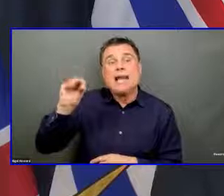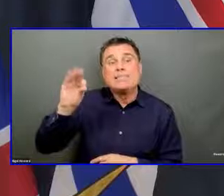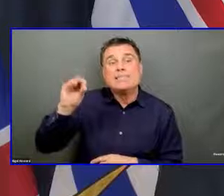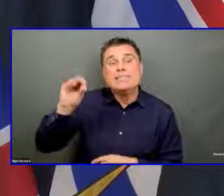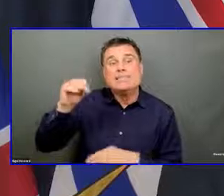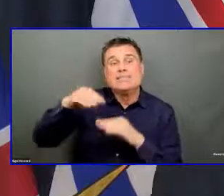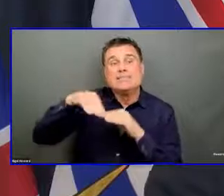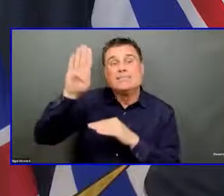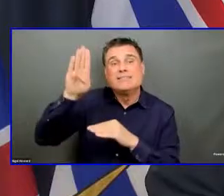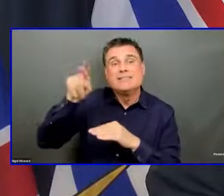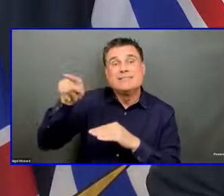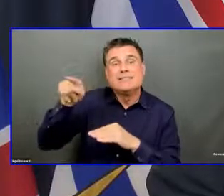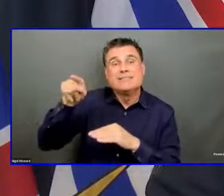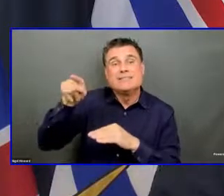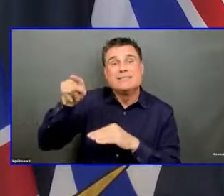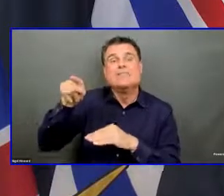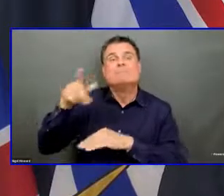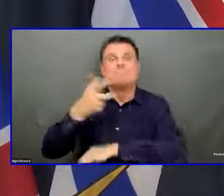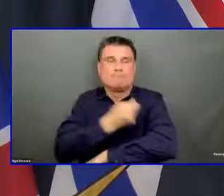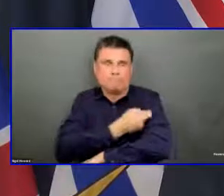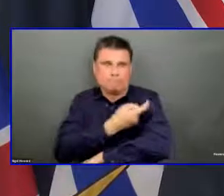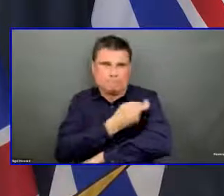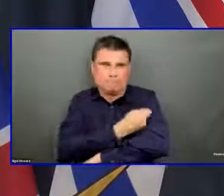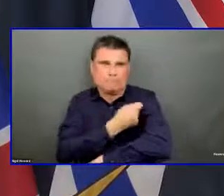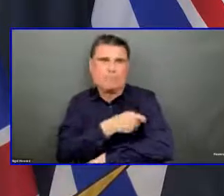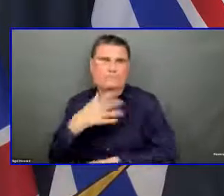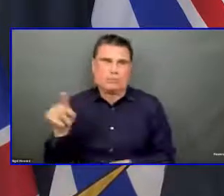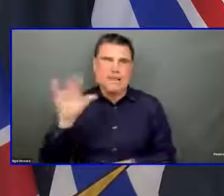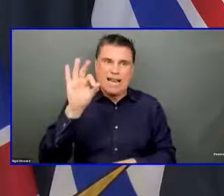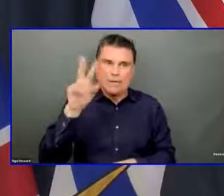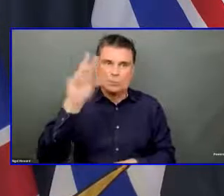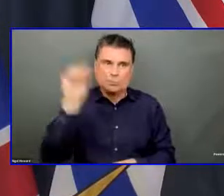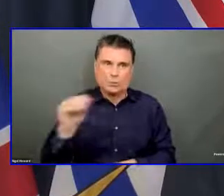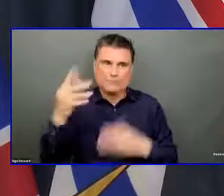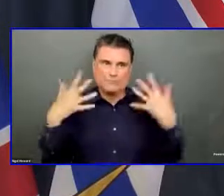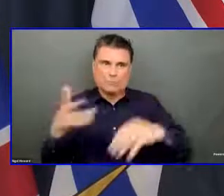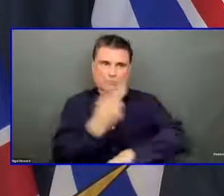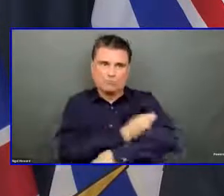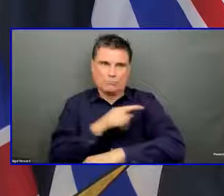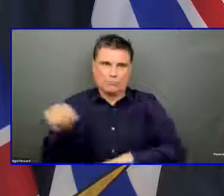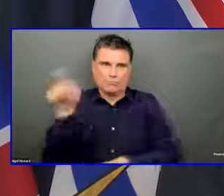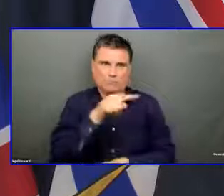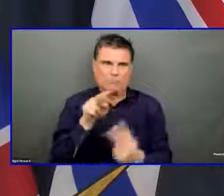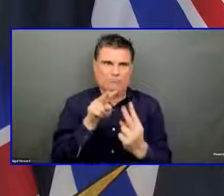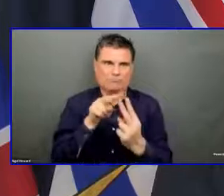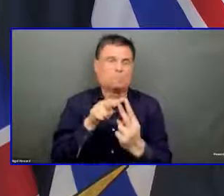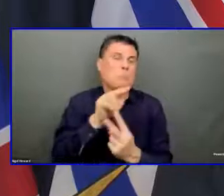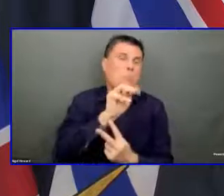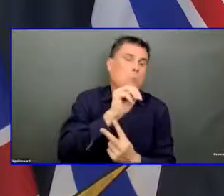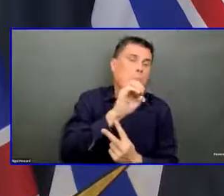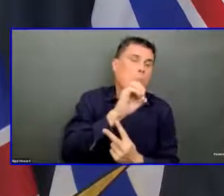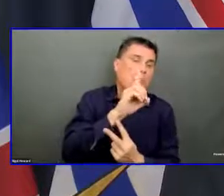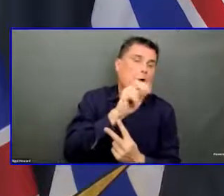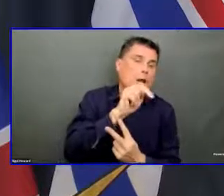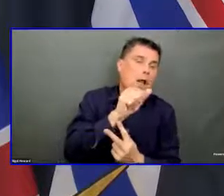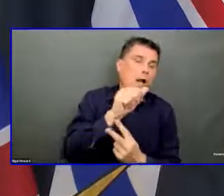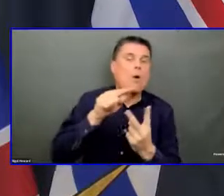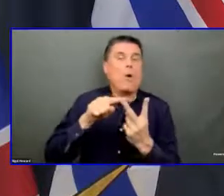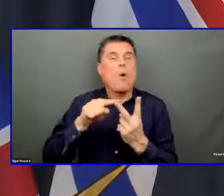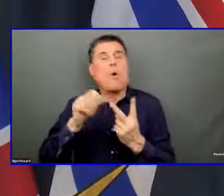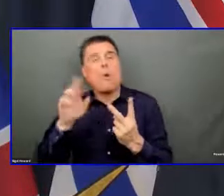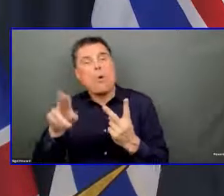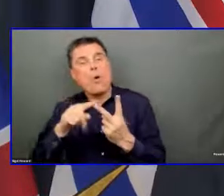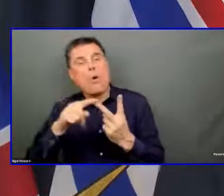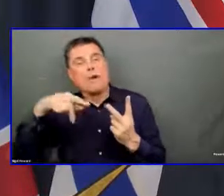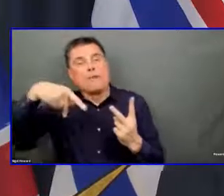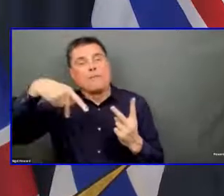have received their vaccine, either their Pfizer or Moderna vaccine. That a further 28,431 people between